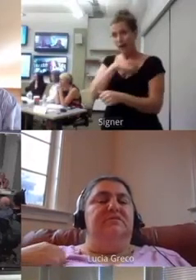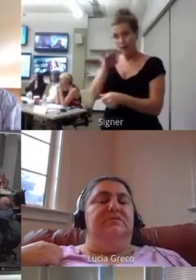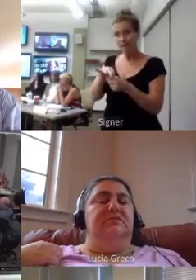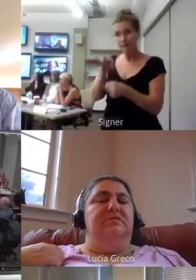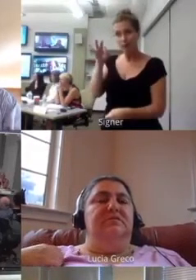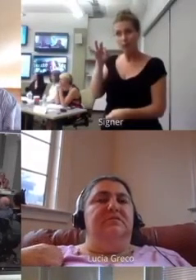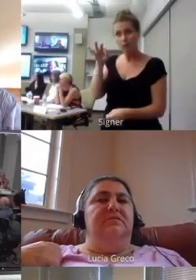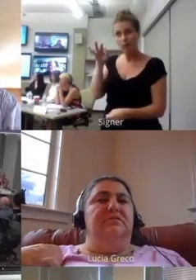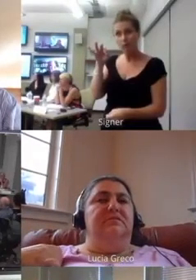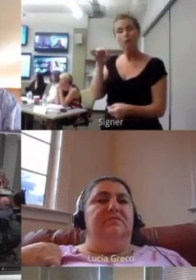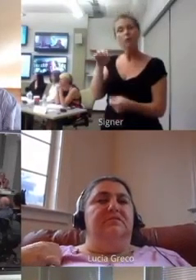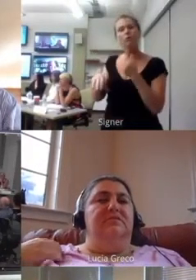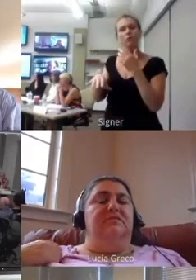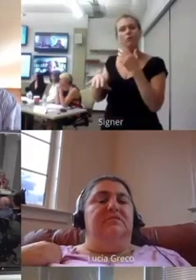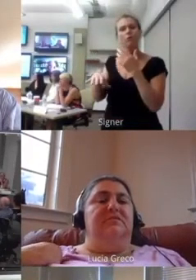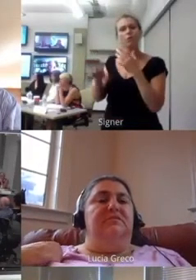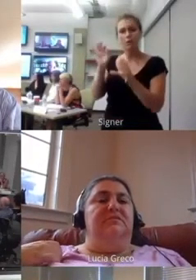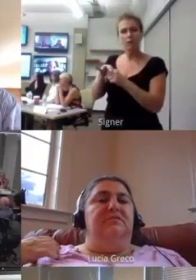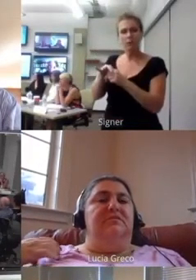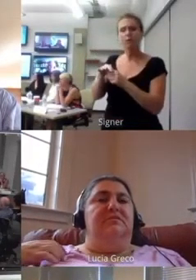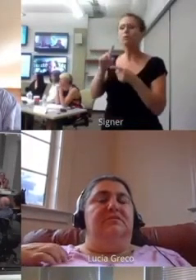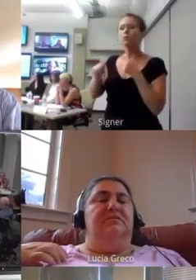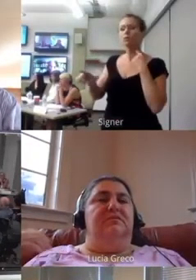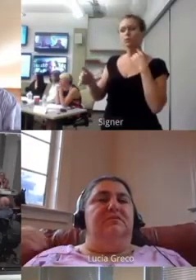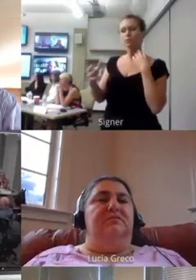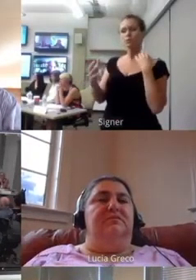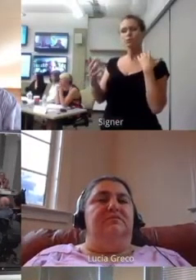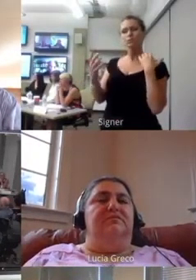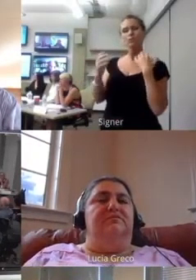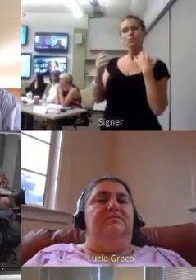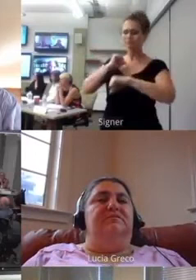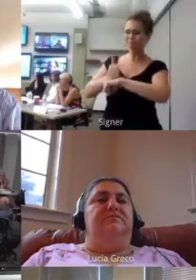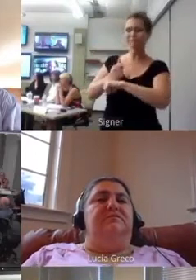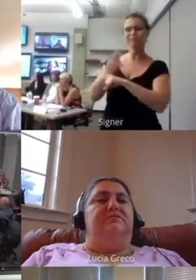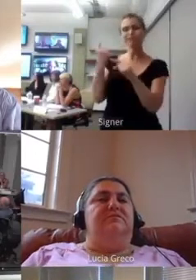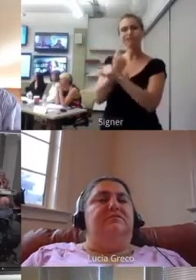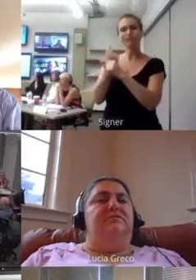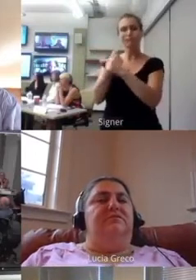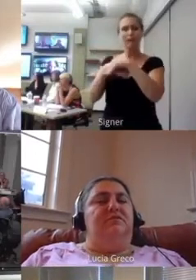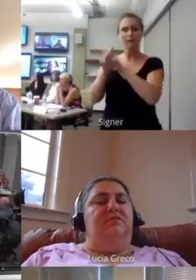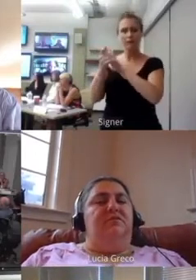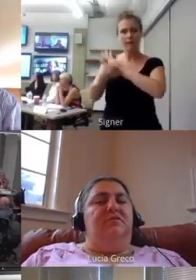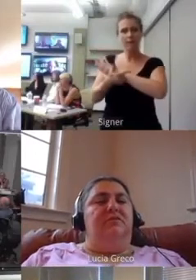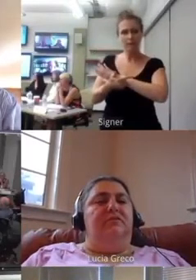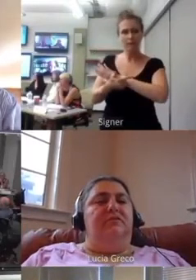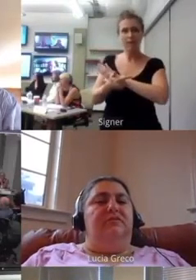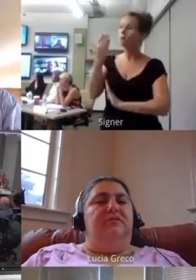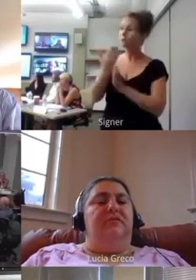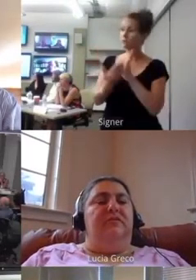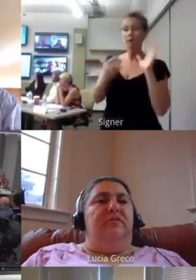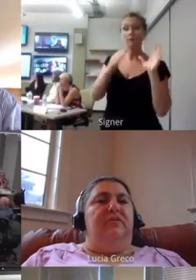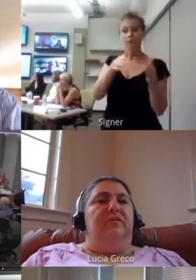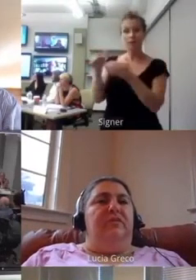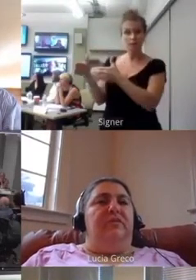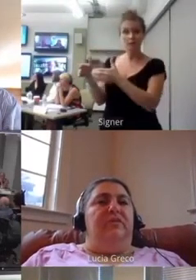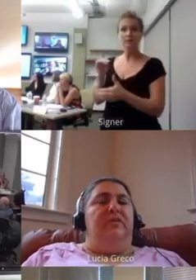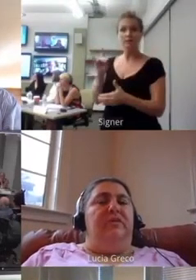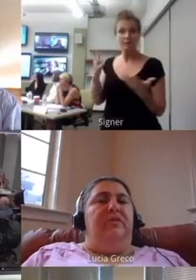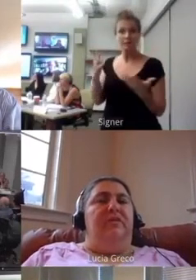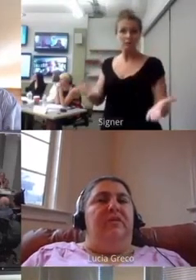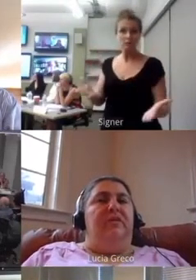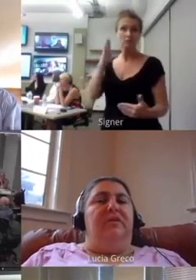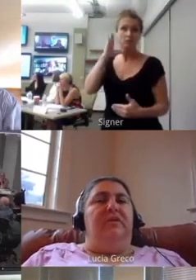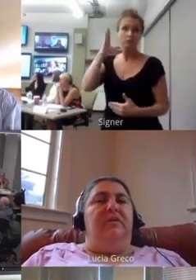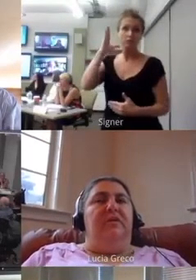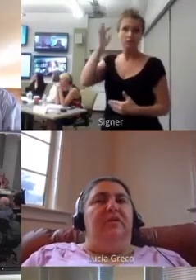would enact a national accessibility law. Some of the parties made that commitment. One of them is the Federal Liberal Party,